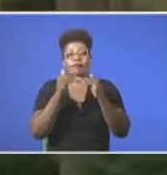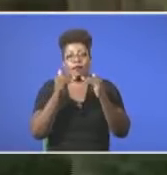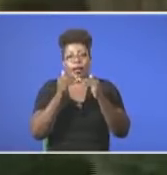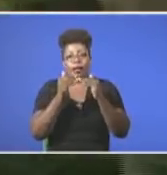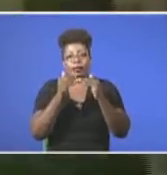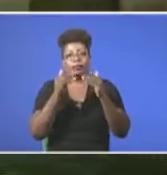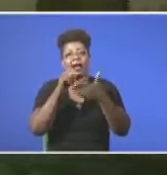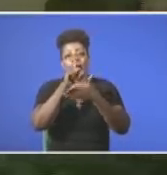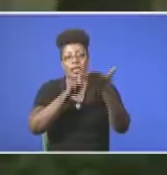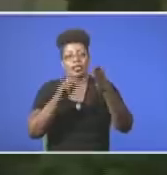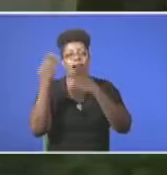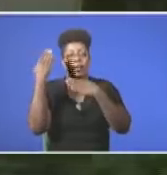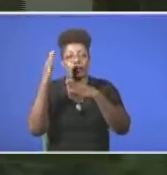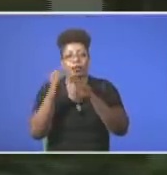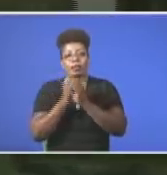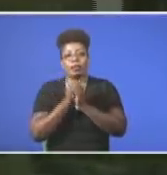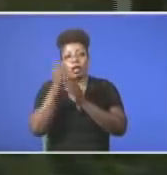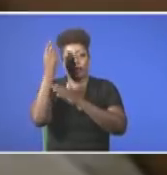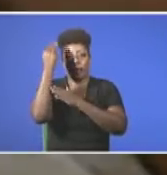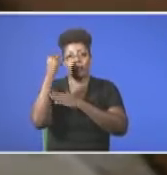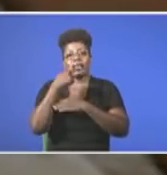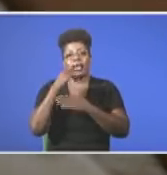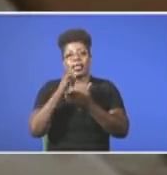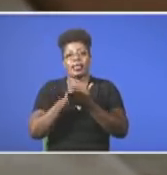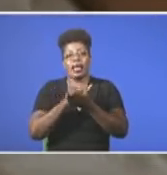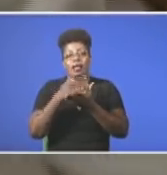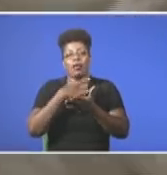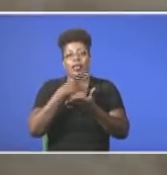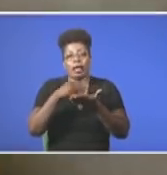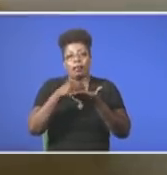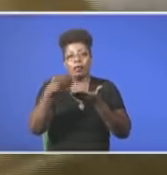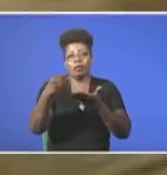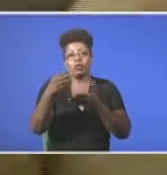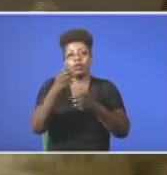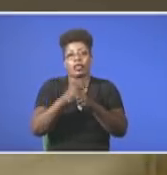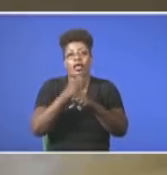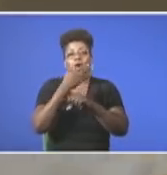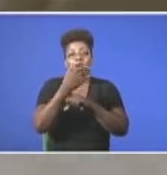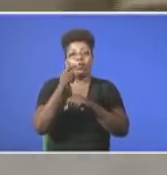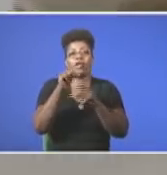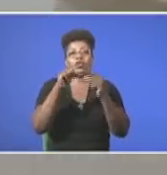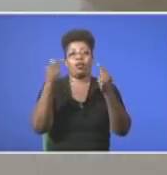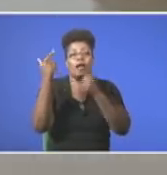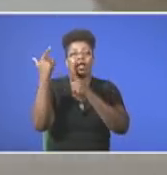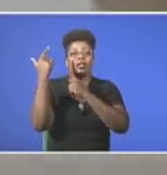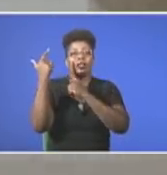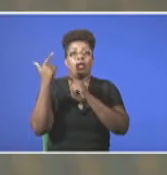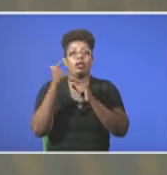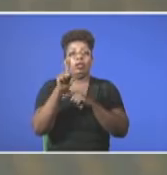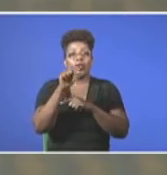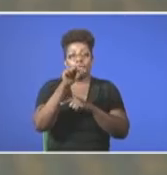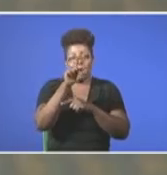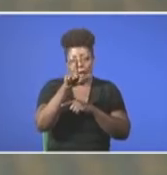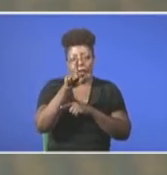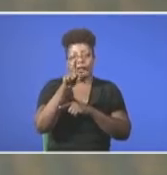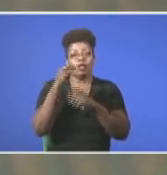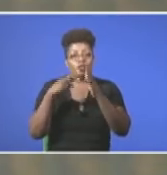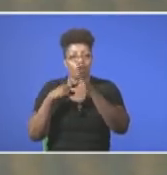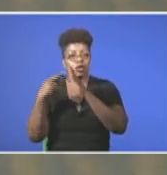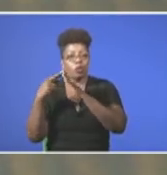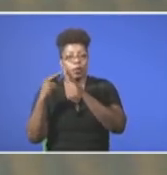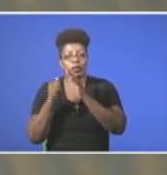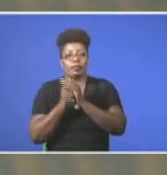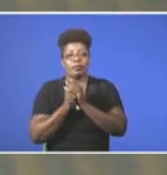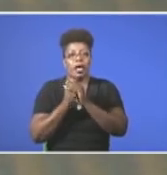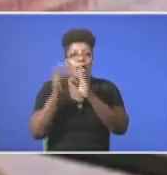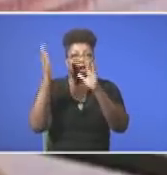Prime Minister Minnis says he would like to see Bahamians purchase and take over the Grand Lucayan Resort. And I think the opportunity